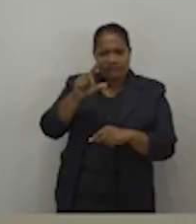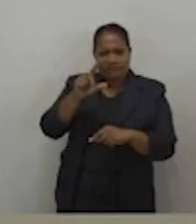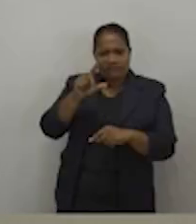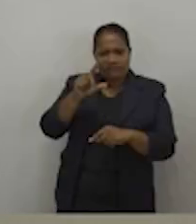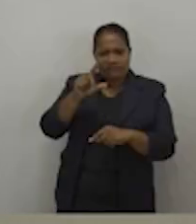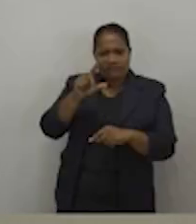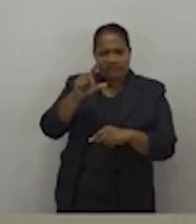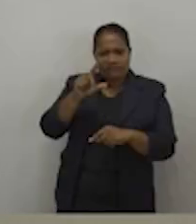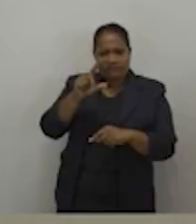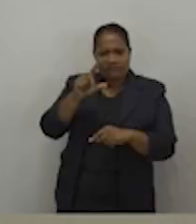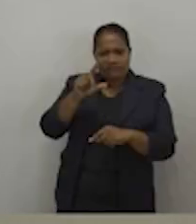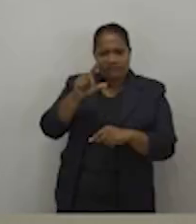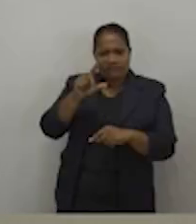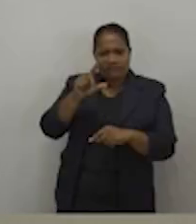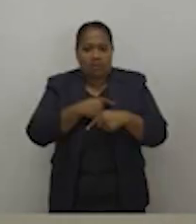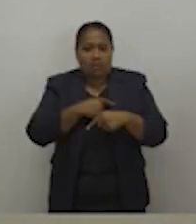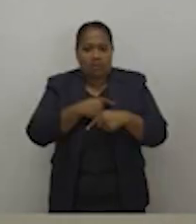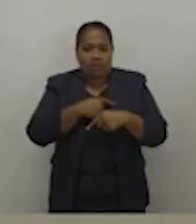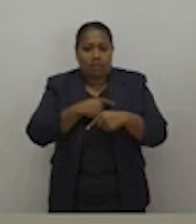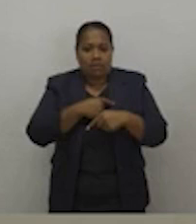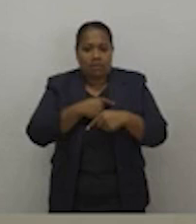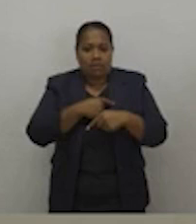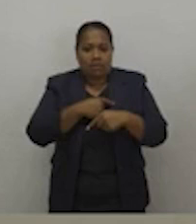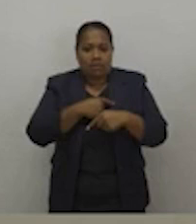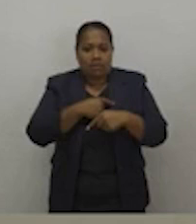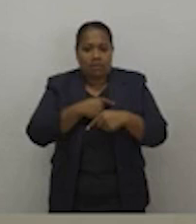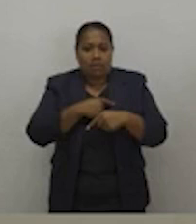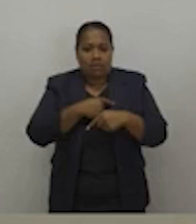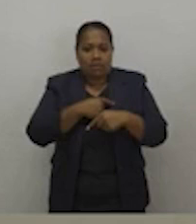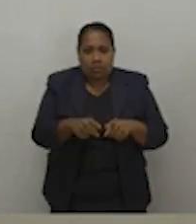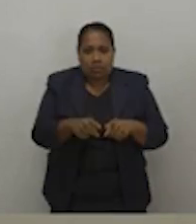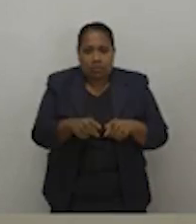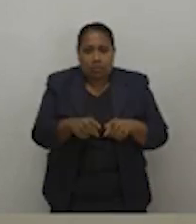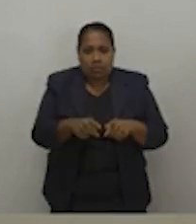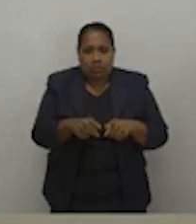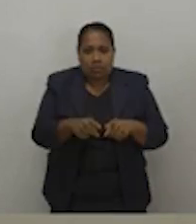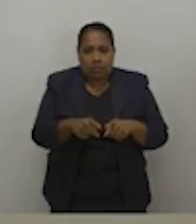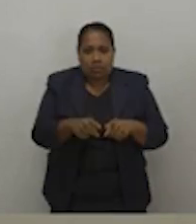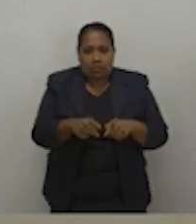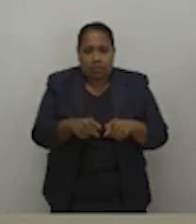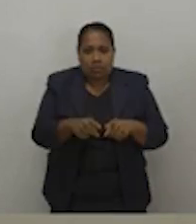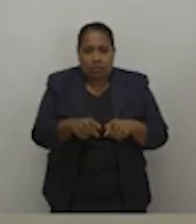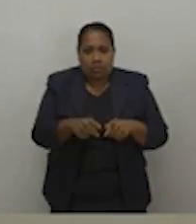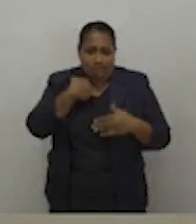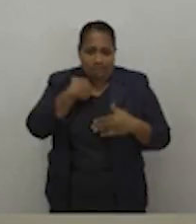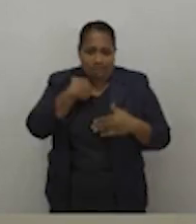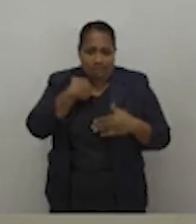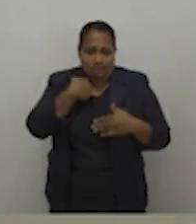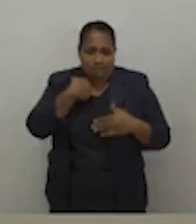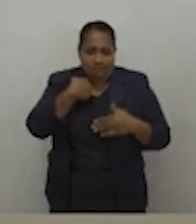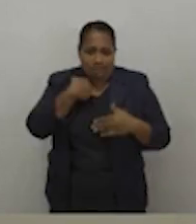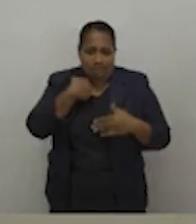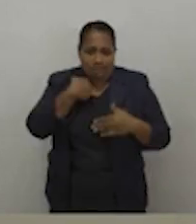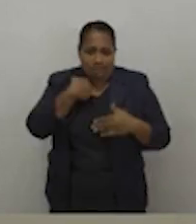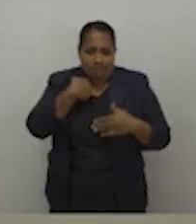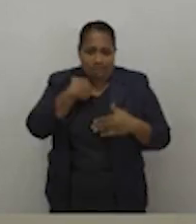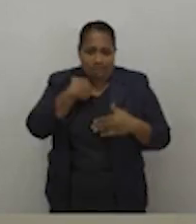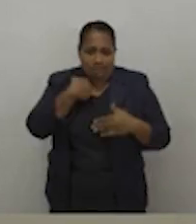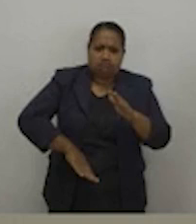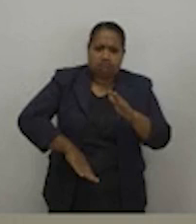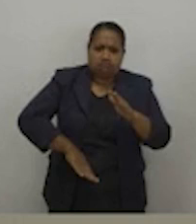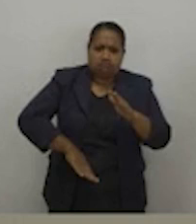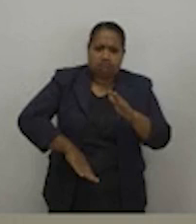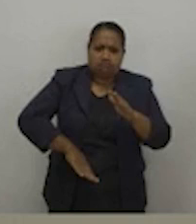already fully mobilized our containment strategy, using the same tactics that led to the successful eradication of